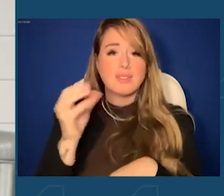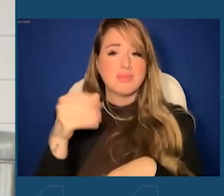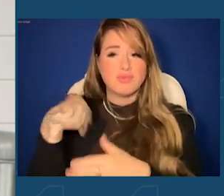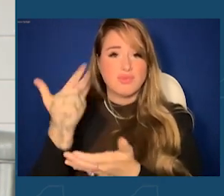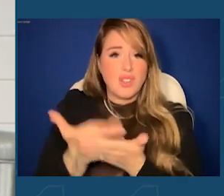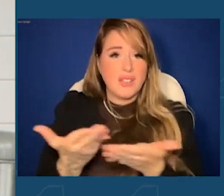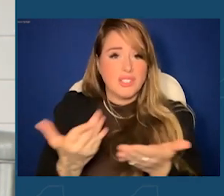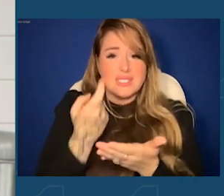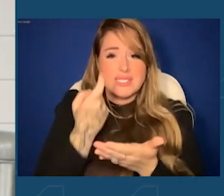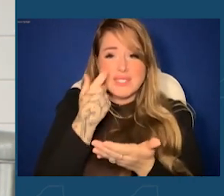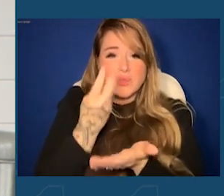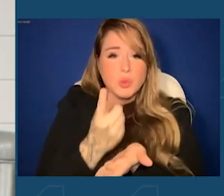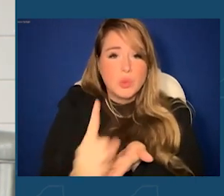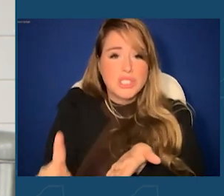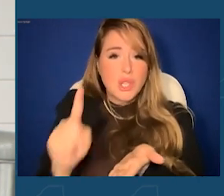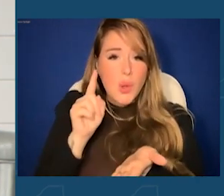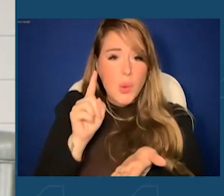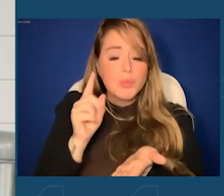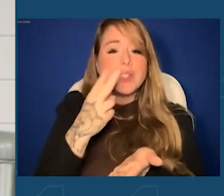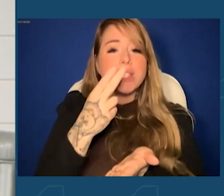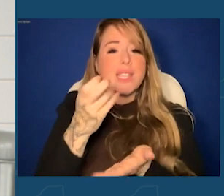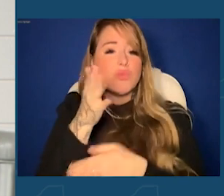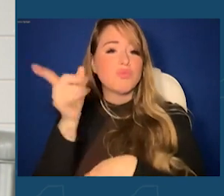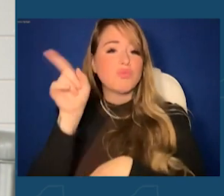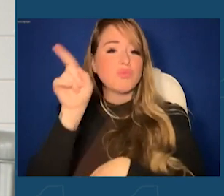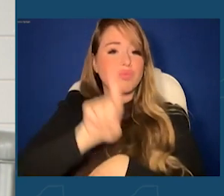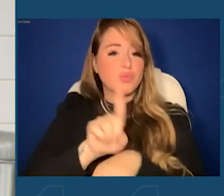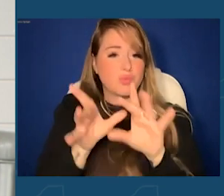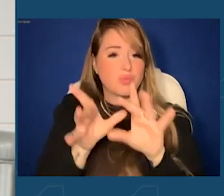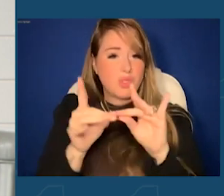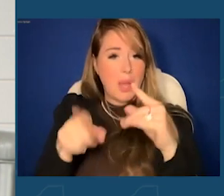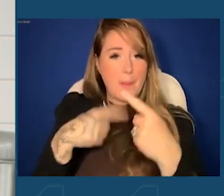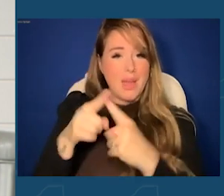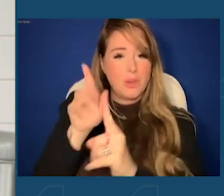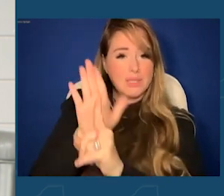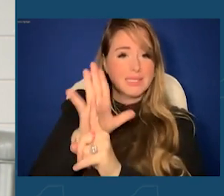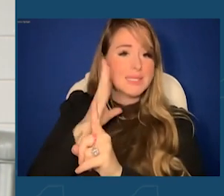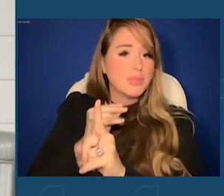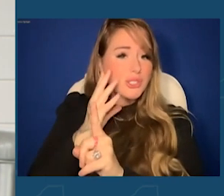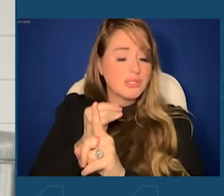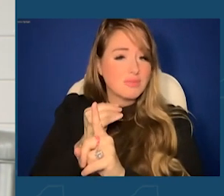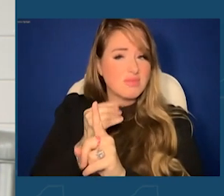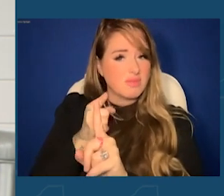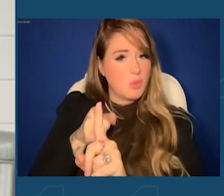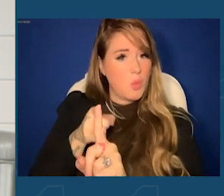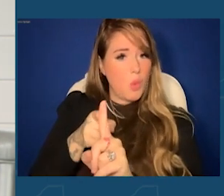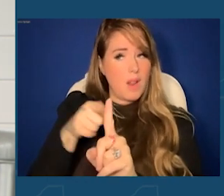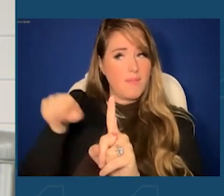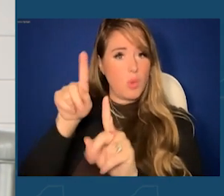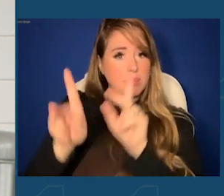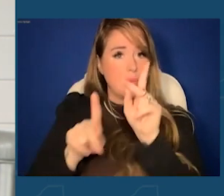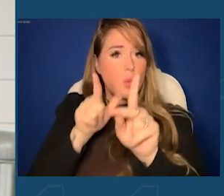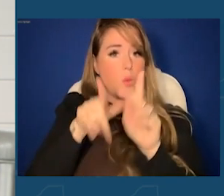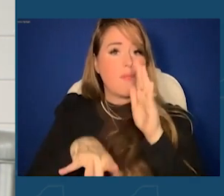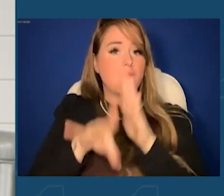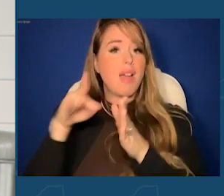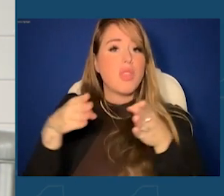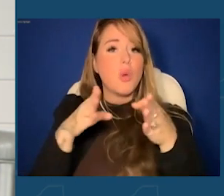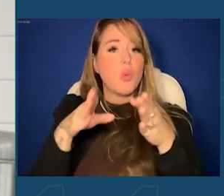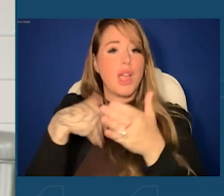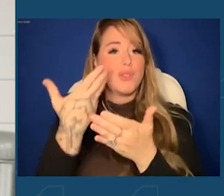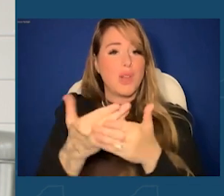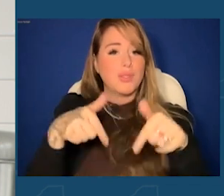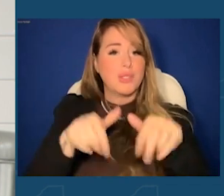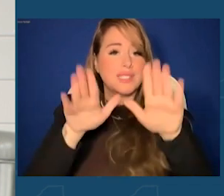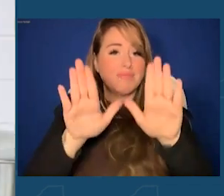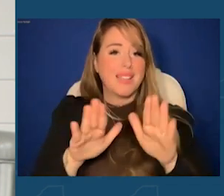a few weeks ago. He is going to tell you about the experience of being one of those individuals who found their way to our great city and our great